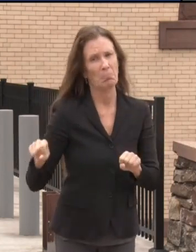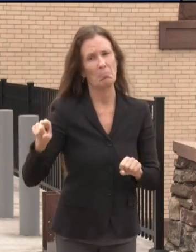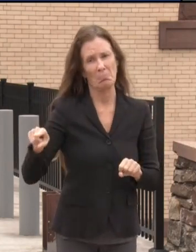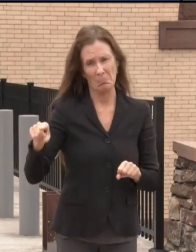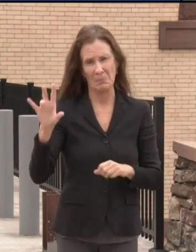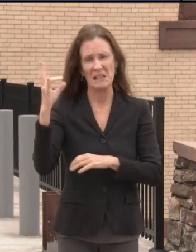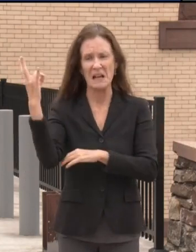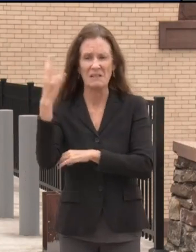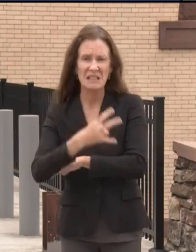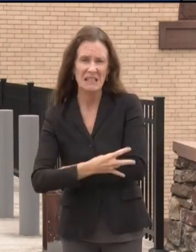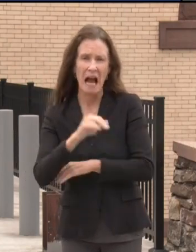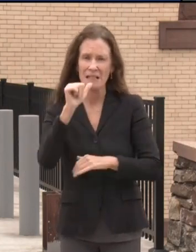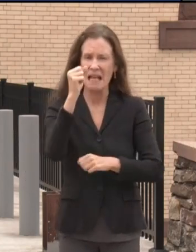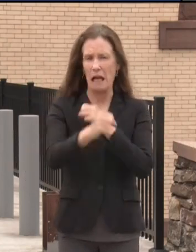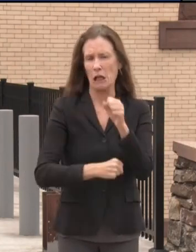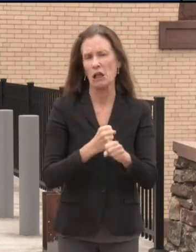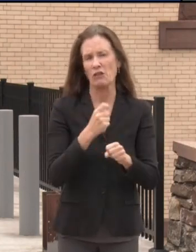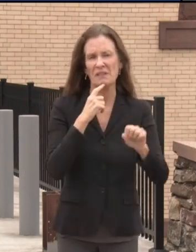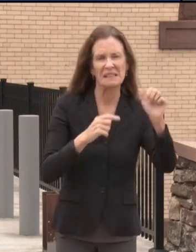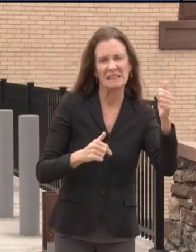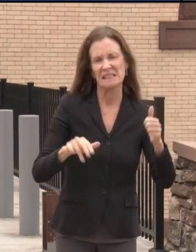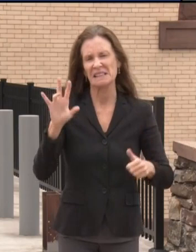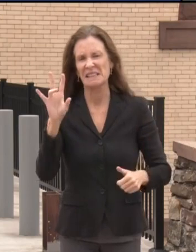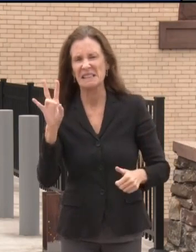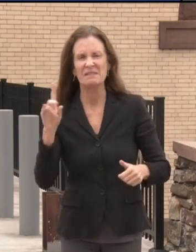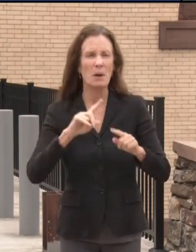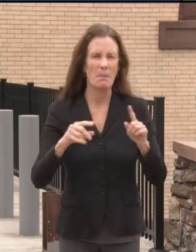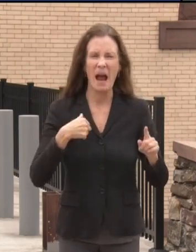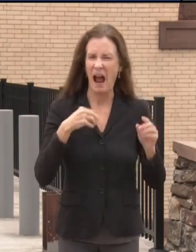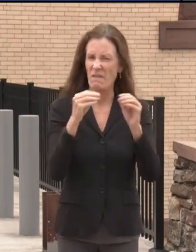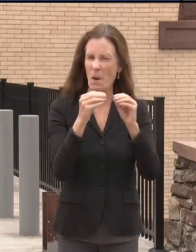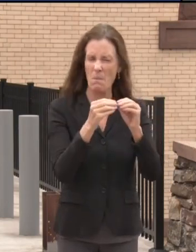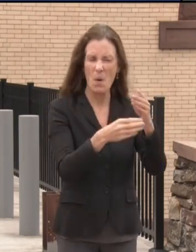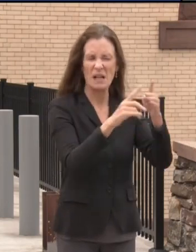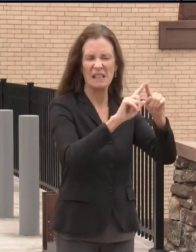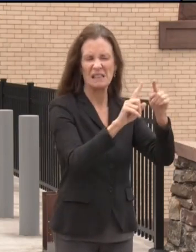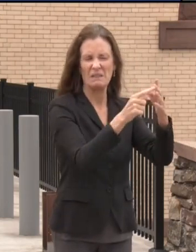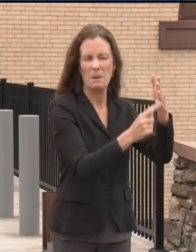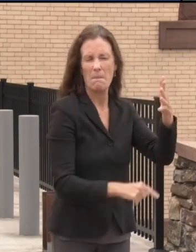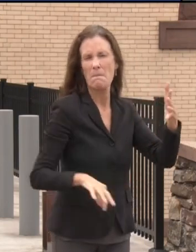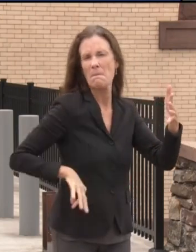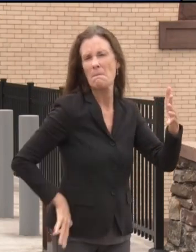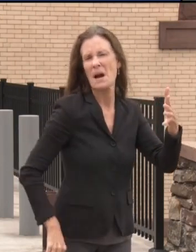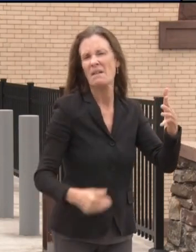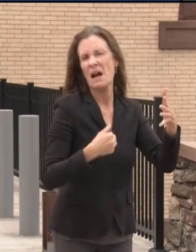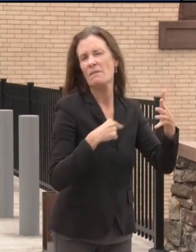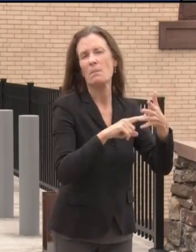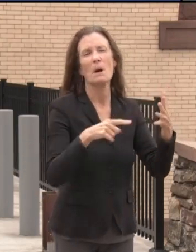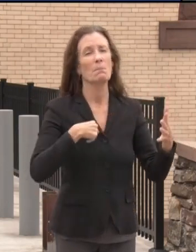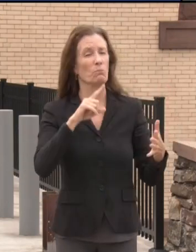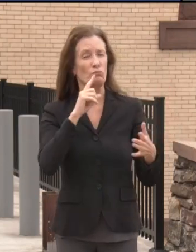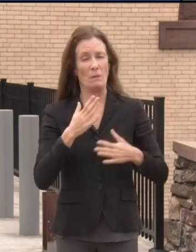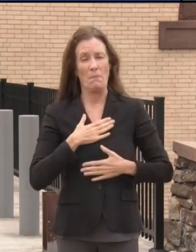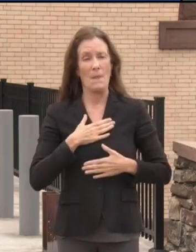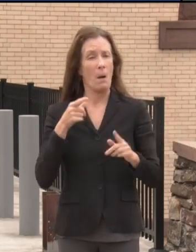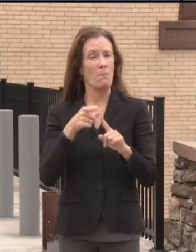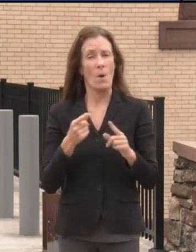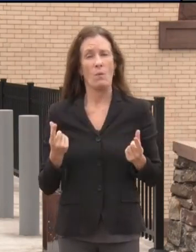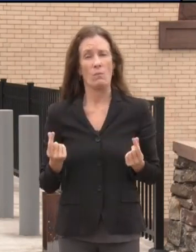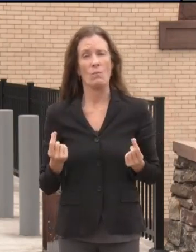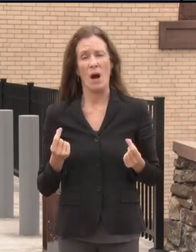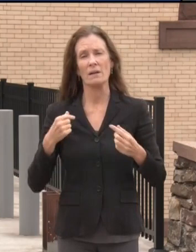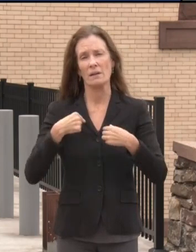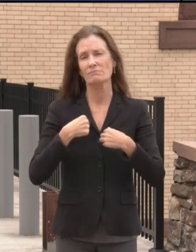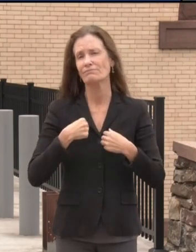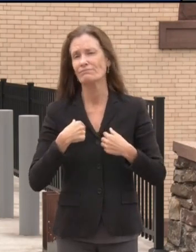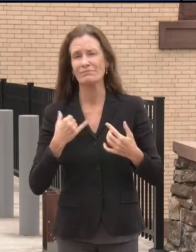more. The point I think we want to make as I read through some of this is that if we adopt this